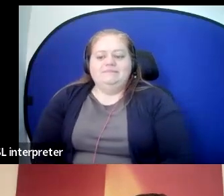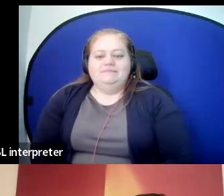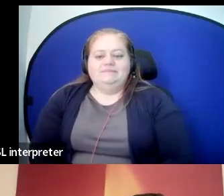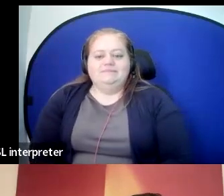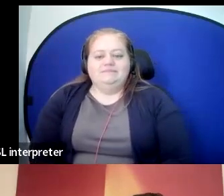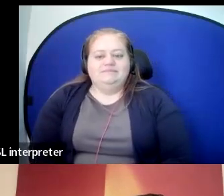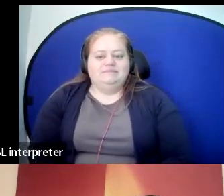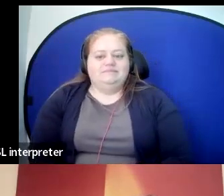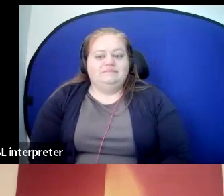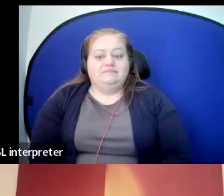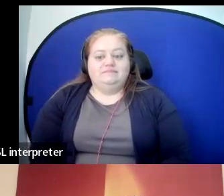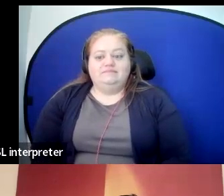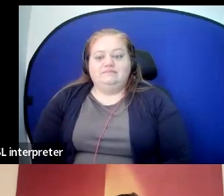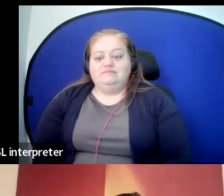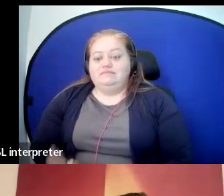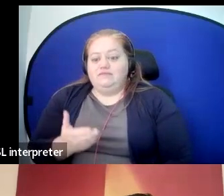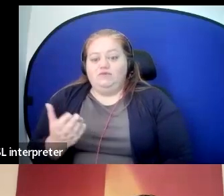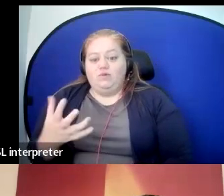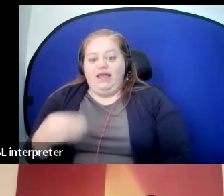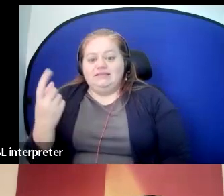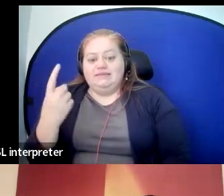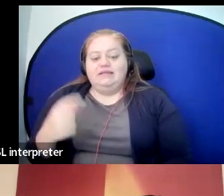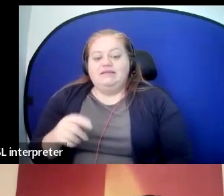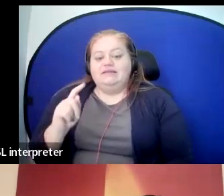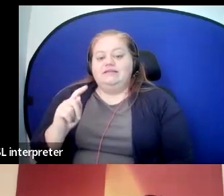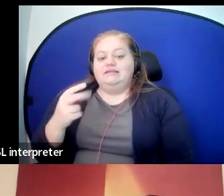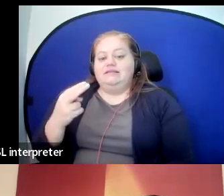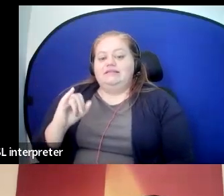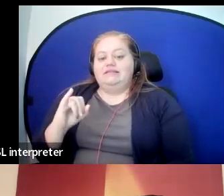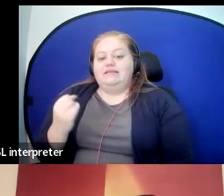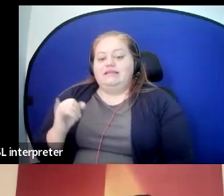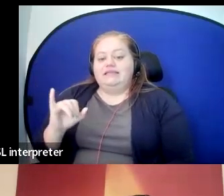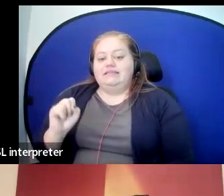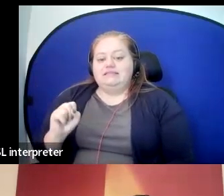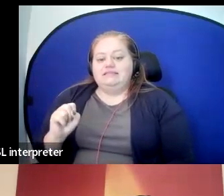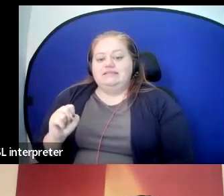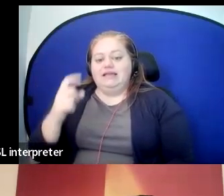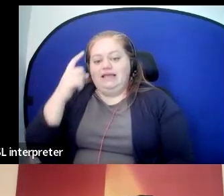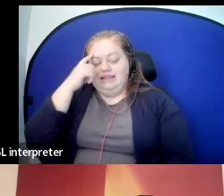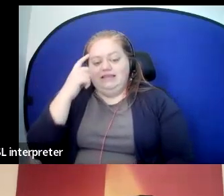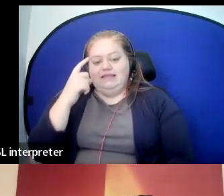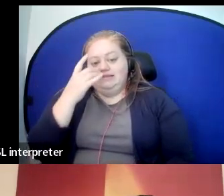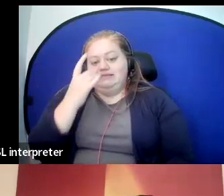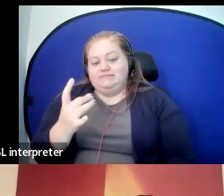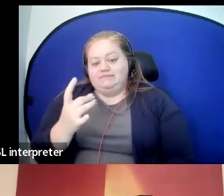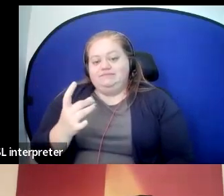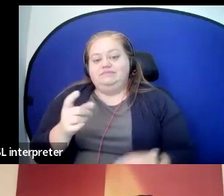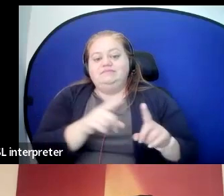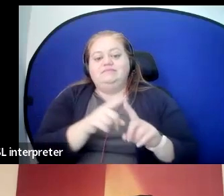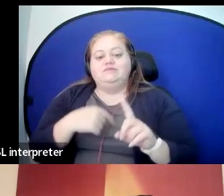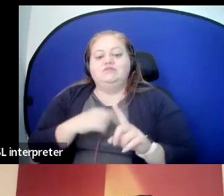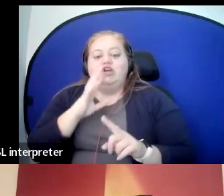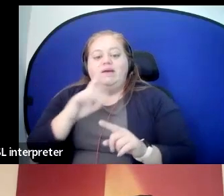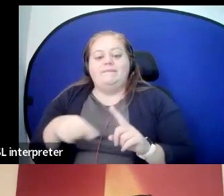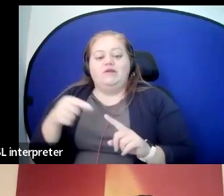Yeah, Allie, maybe want to add something? Yeah. maybe interesting to add to this. Like, I think like when we're talking about these